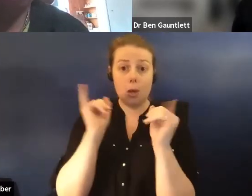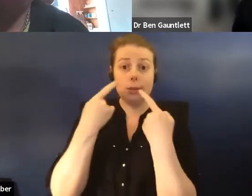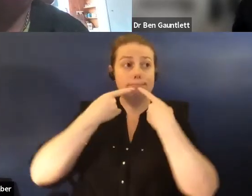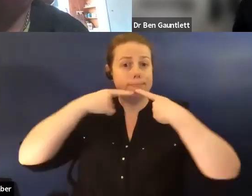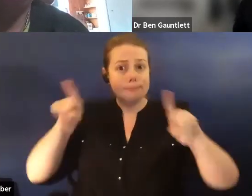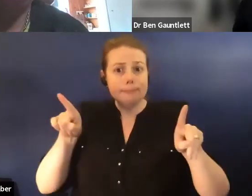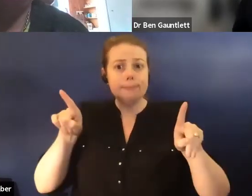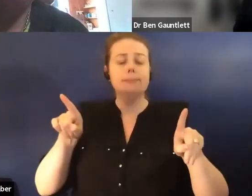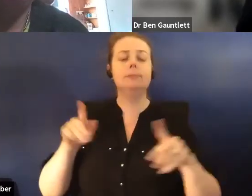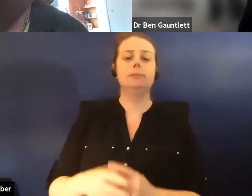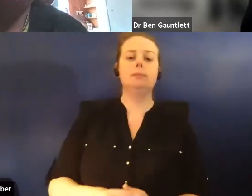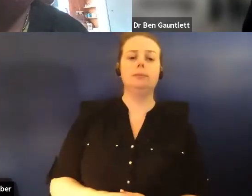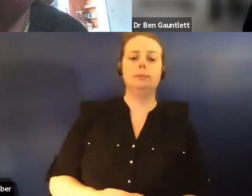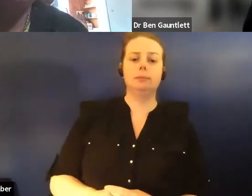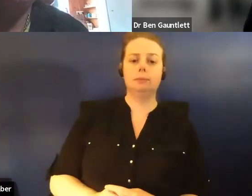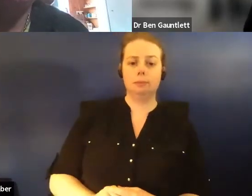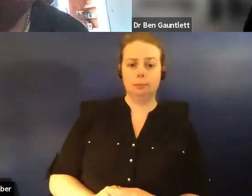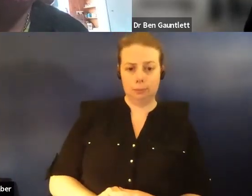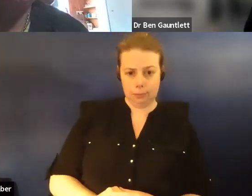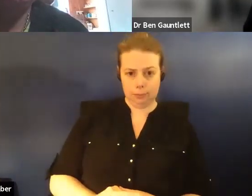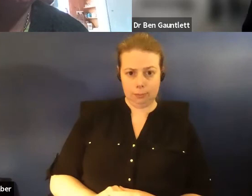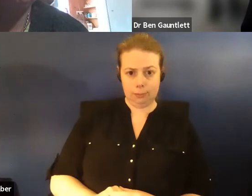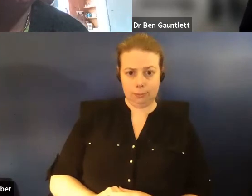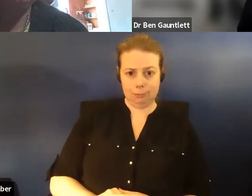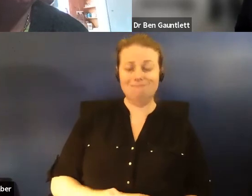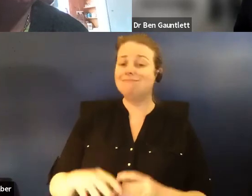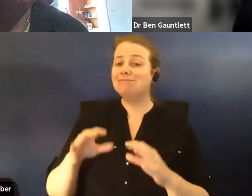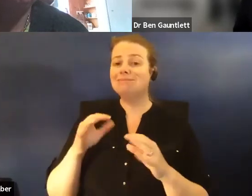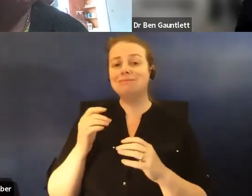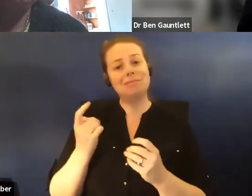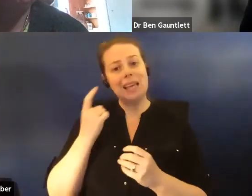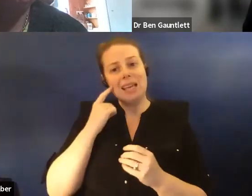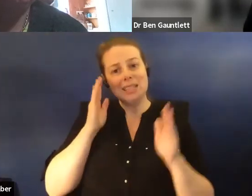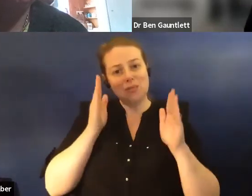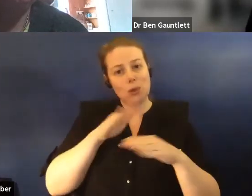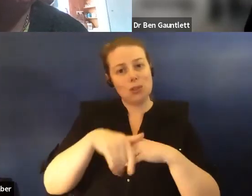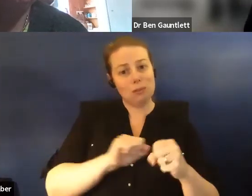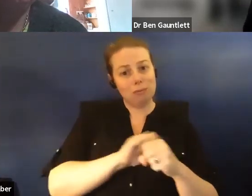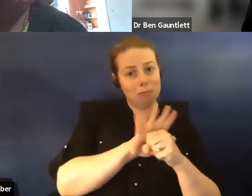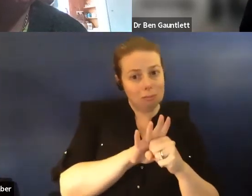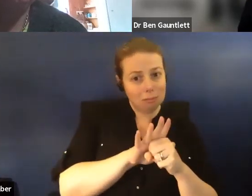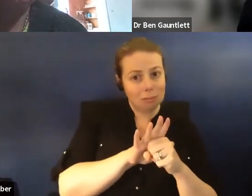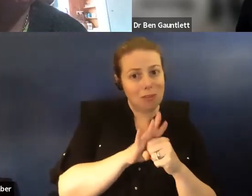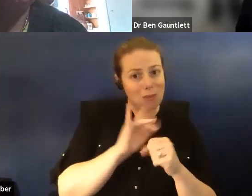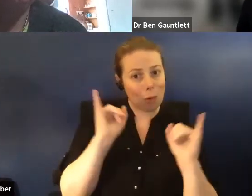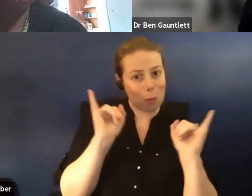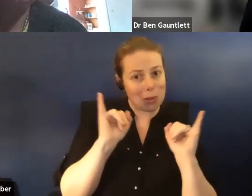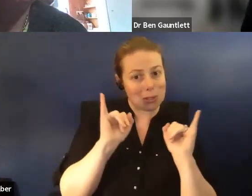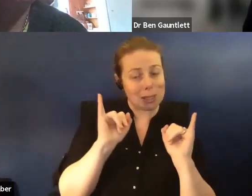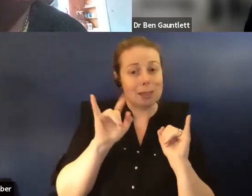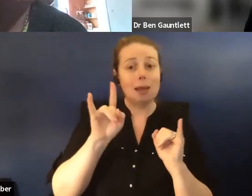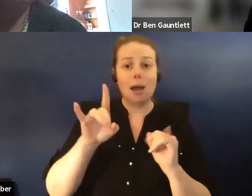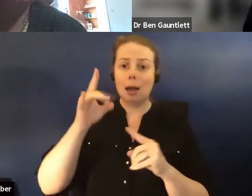made. Although it's easy to focus upon COVID-19 when we look at emergencies, it is also important to acknowledge